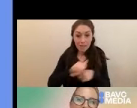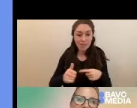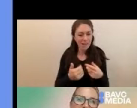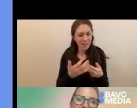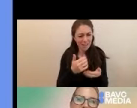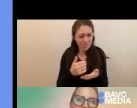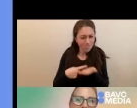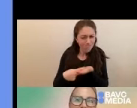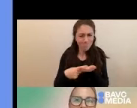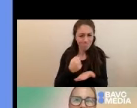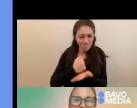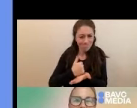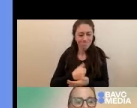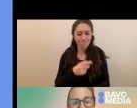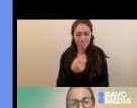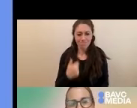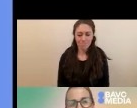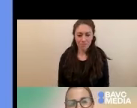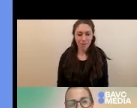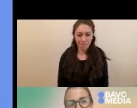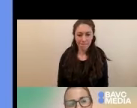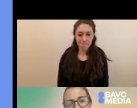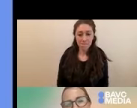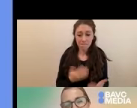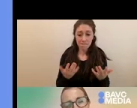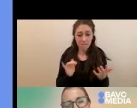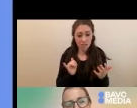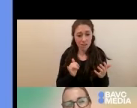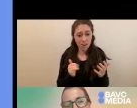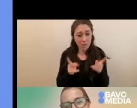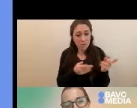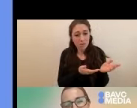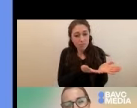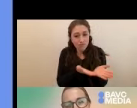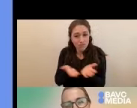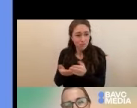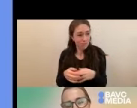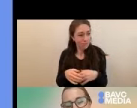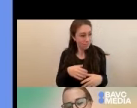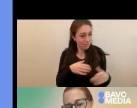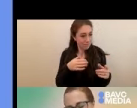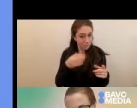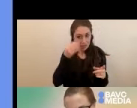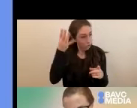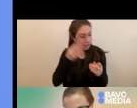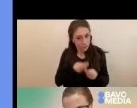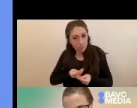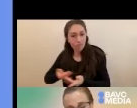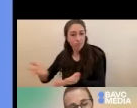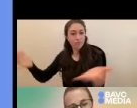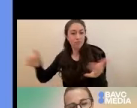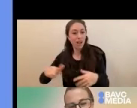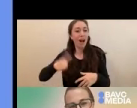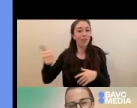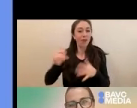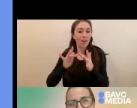and really, yeah, just kind of bring people along, also sharing the word with other kind of different networks. So really,